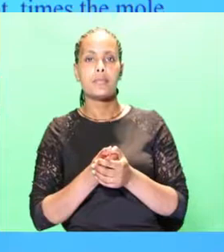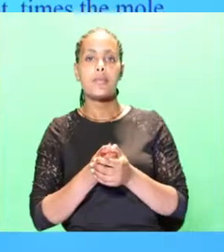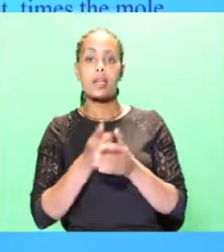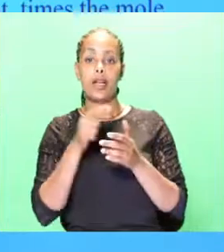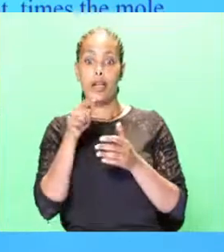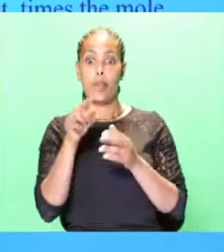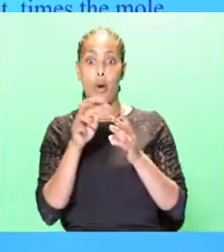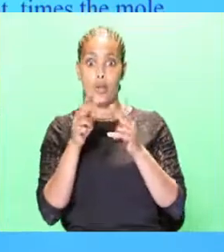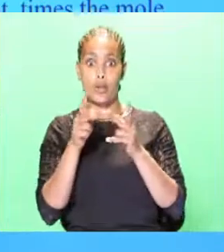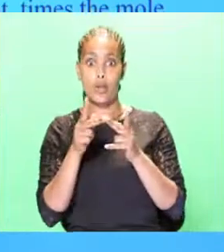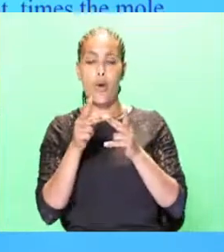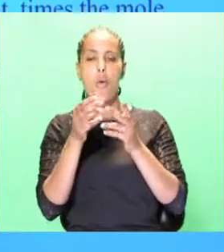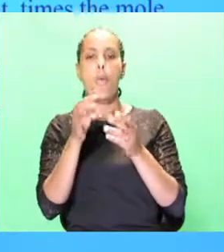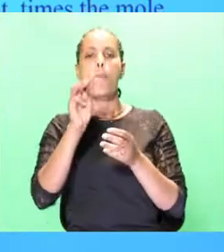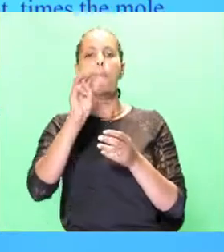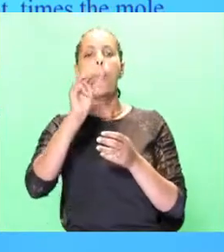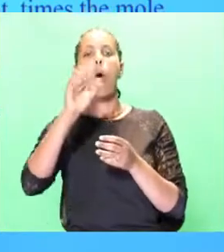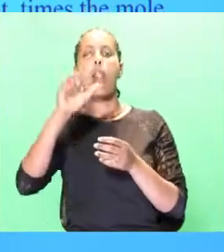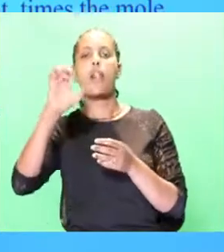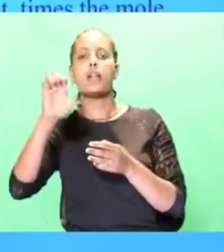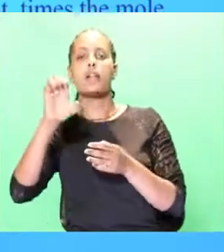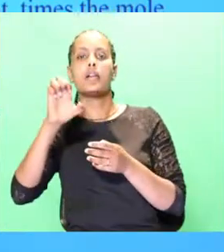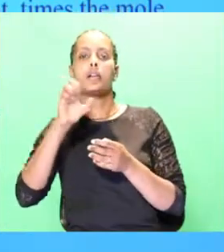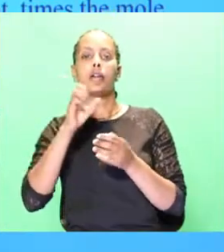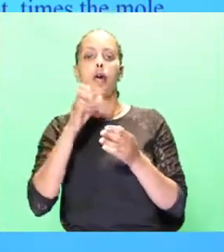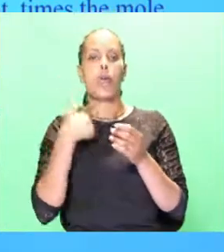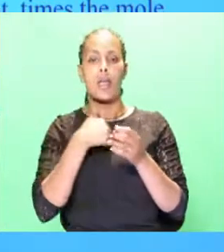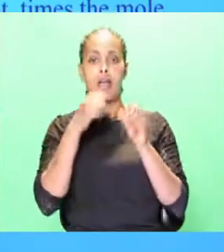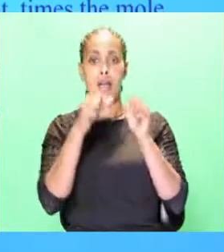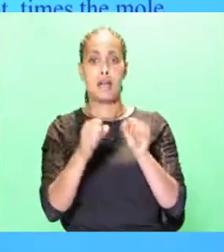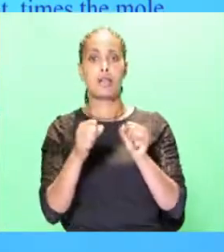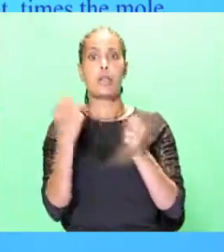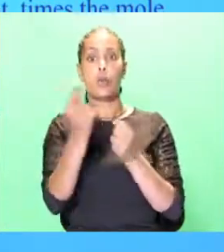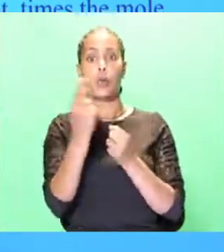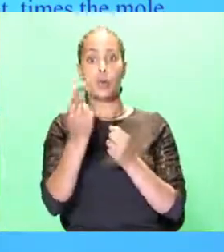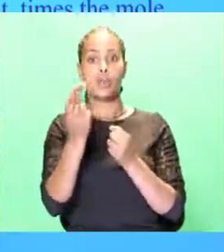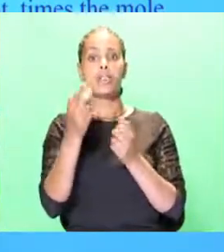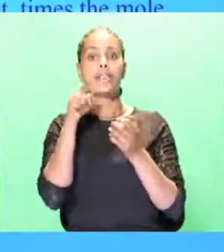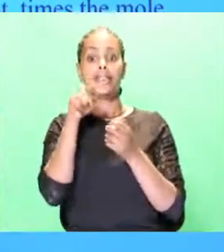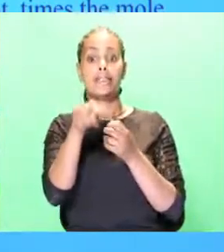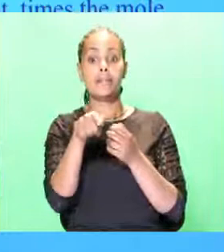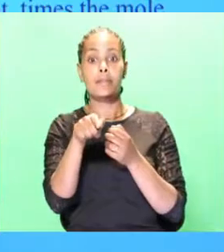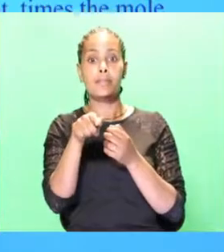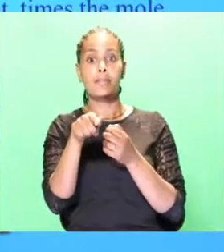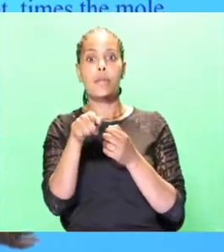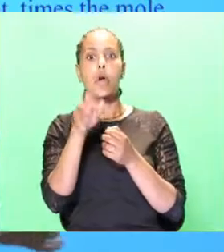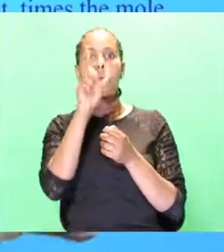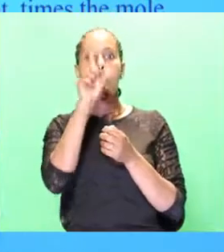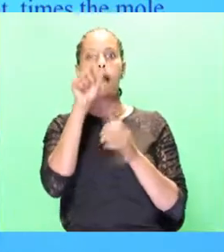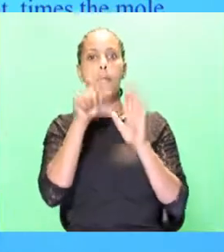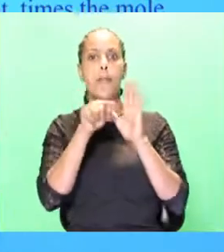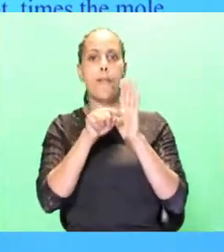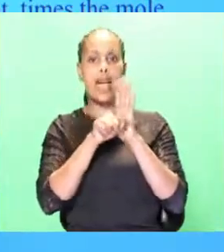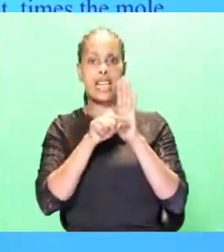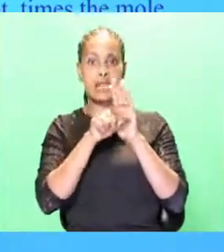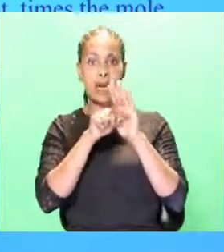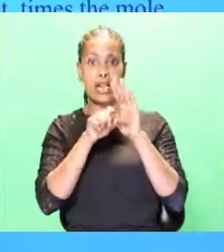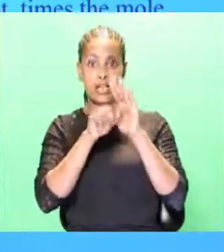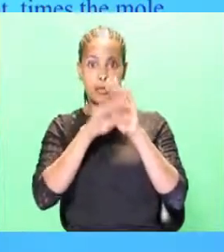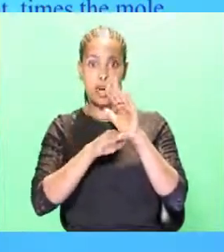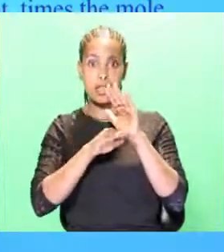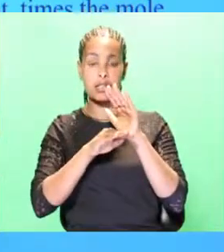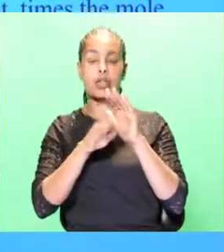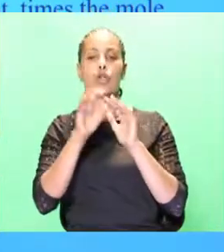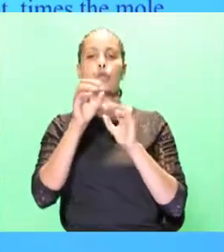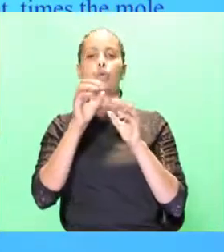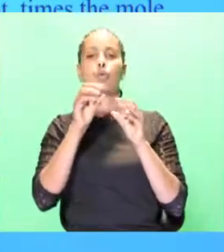In a place of mole fraction of the solvents, we can use this 1 minus mole fraction of the